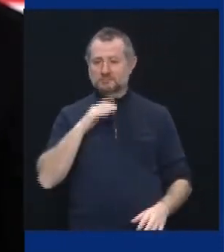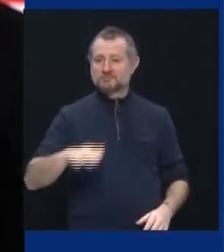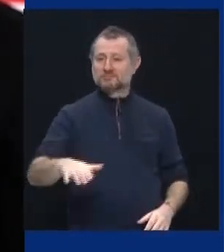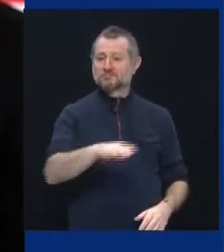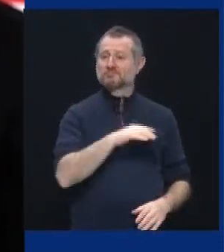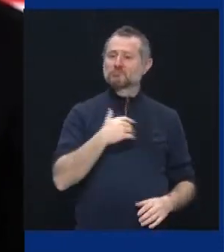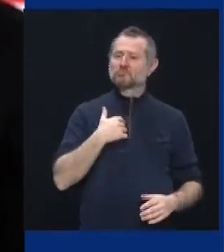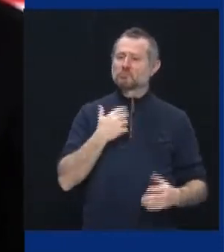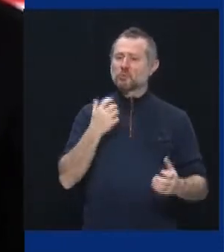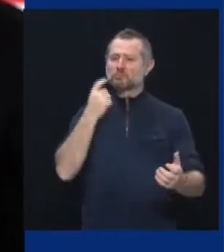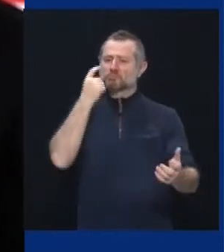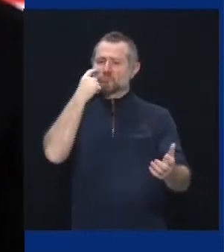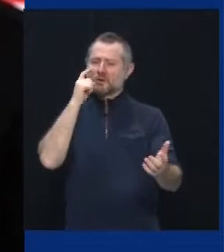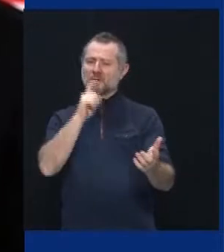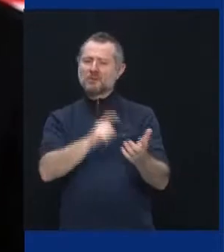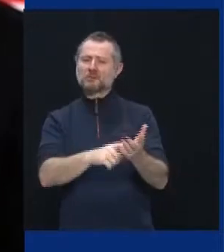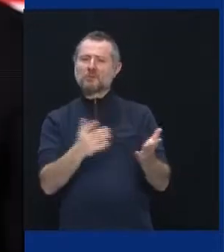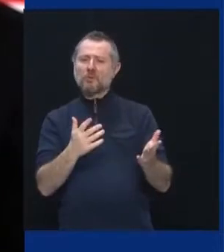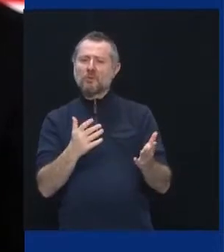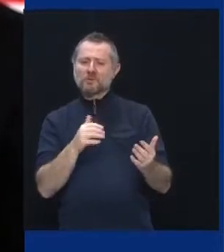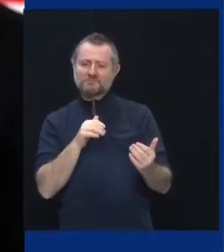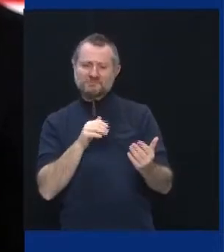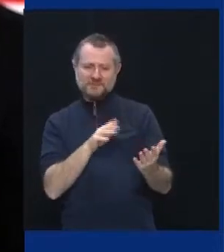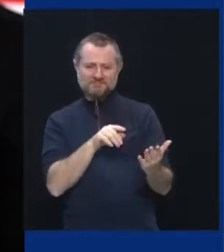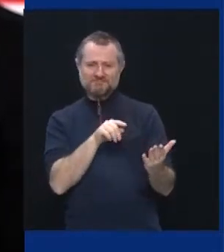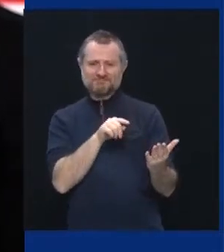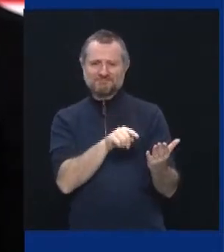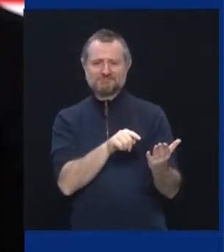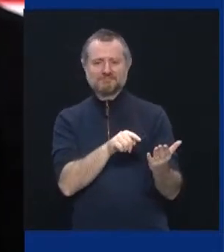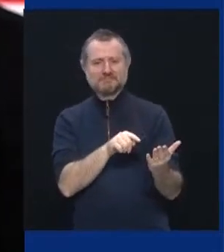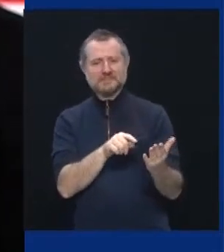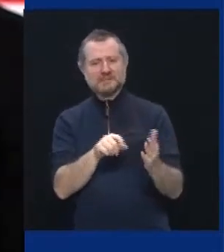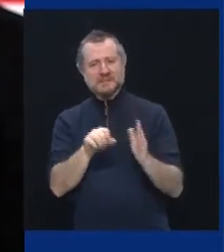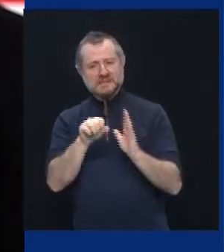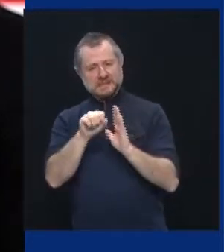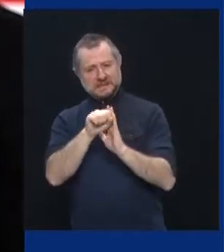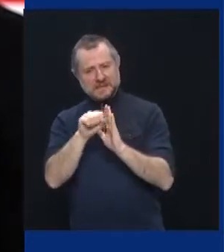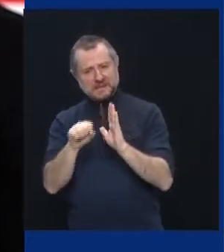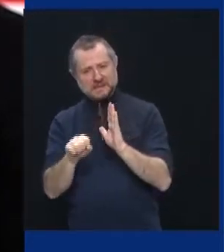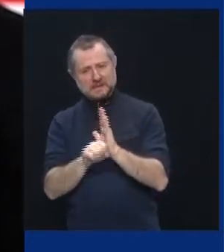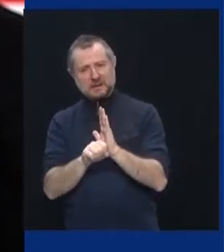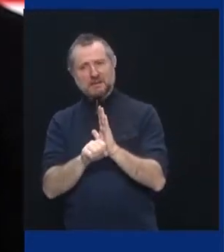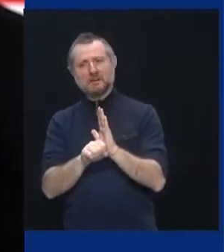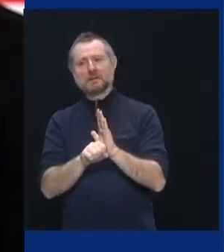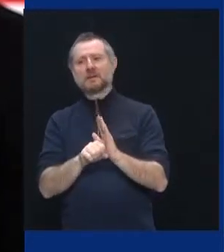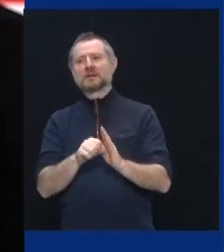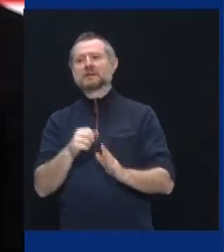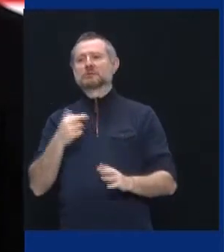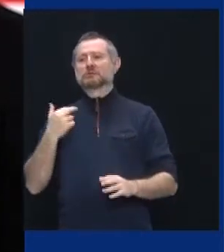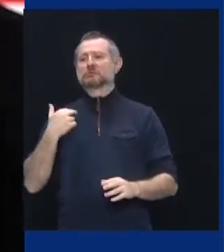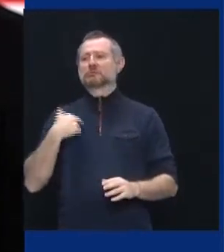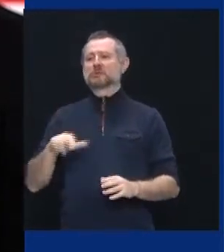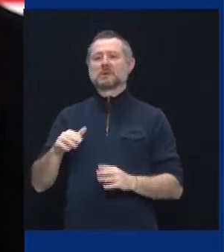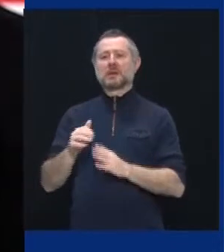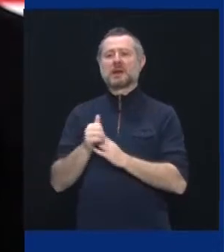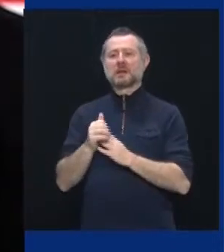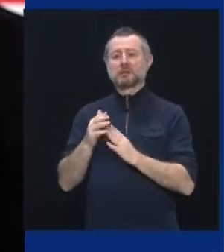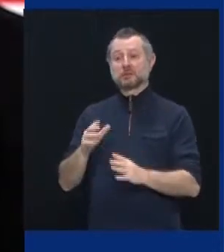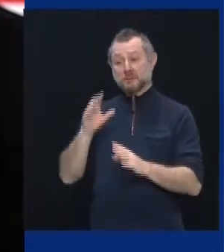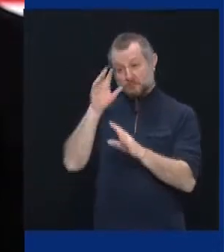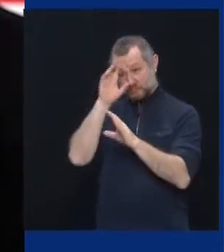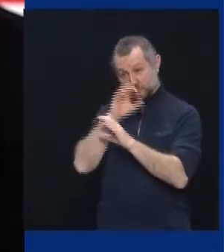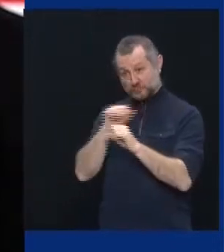presence of our state denominational leader and president of the Empire Baptist Missionary